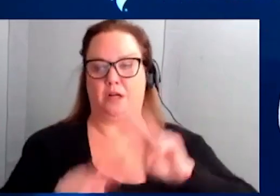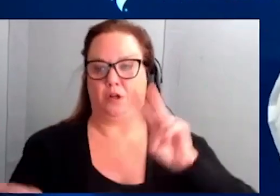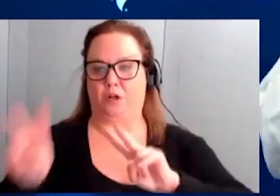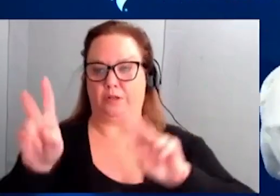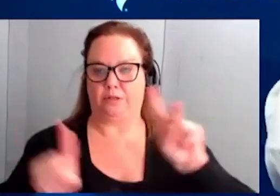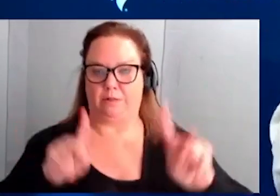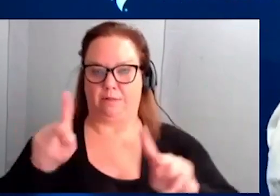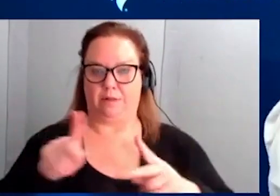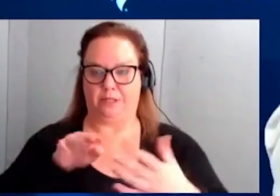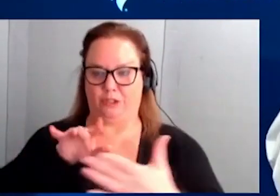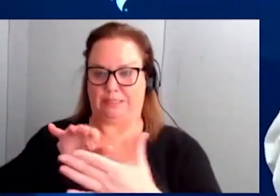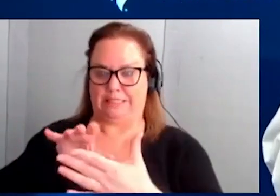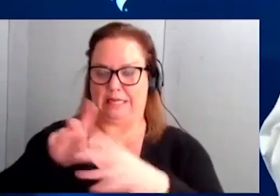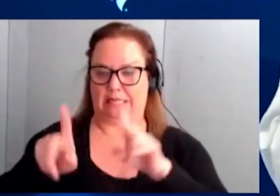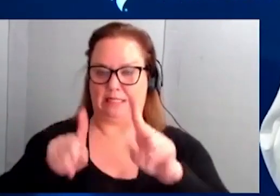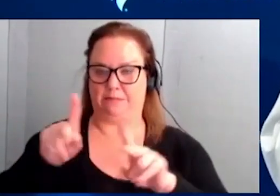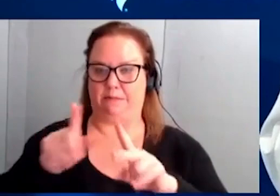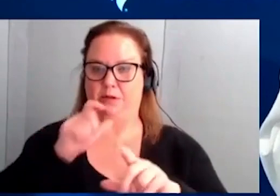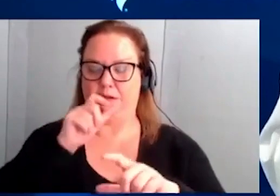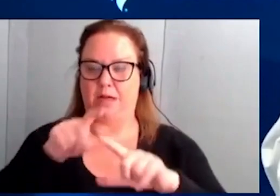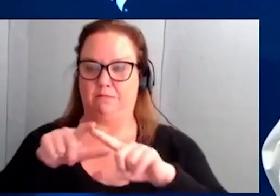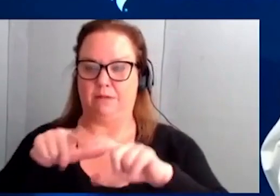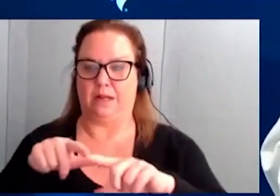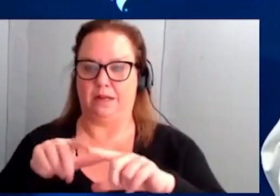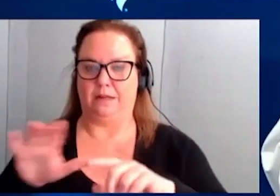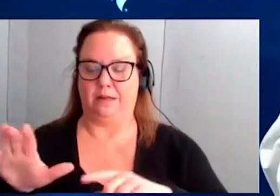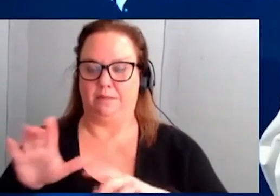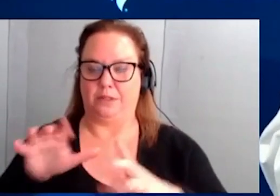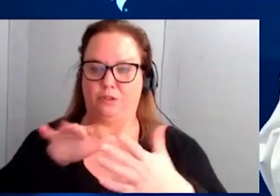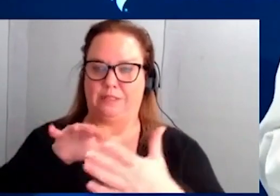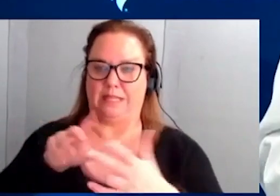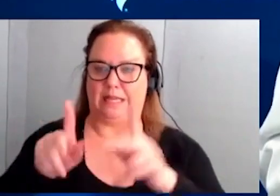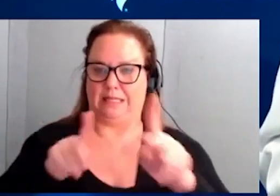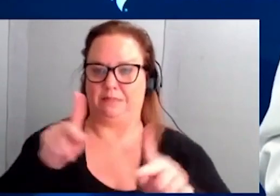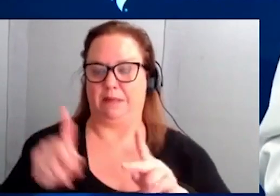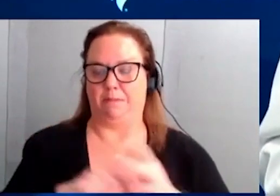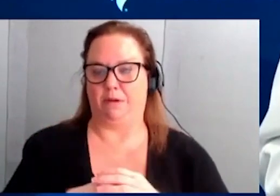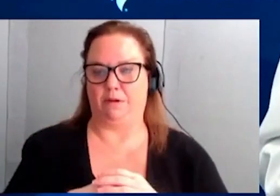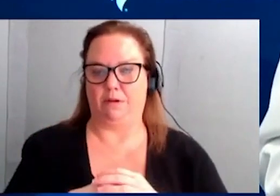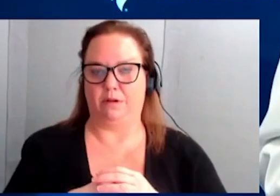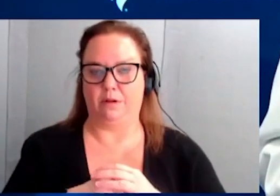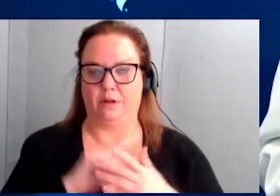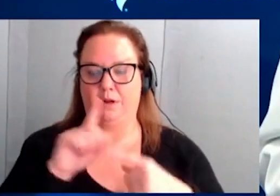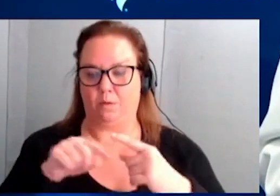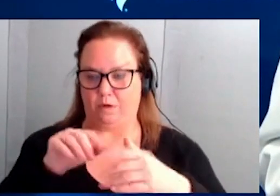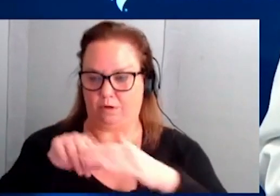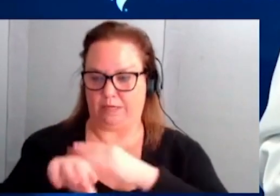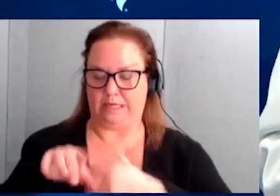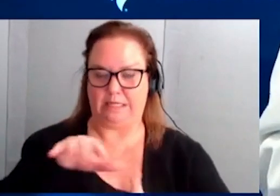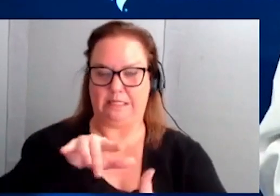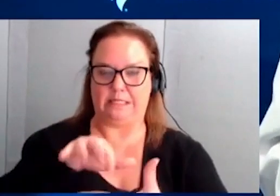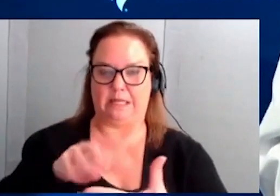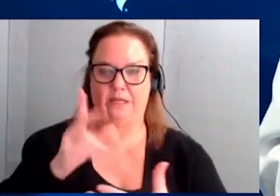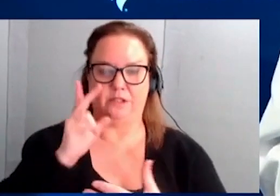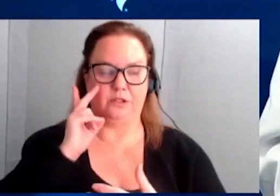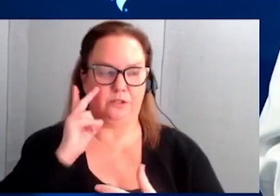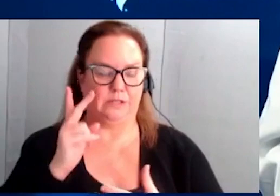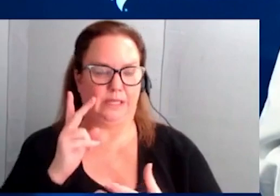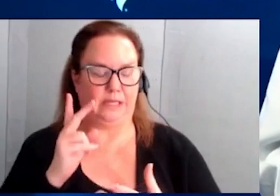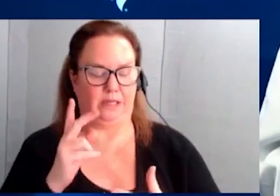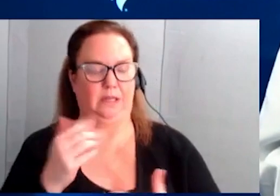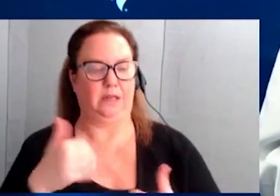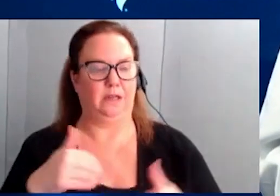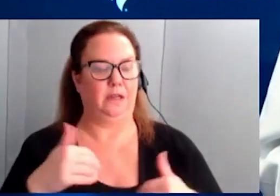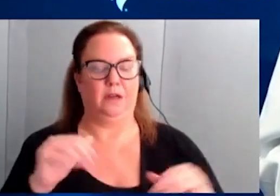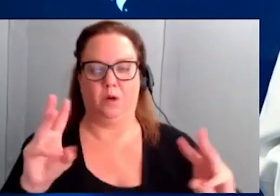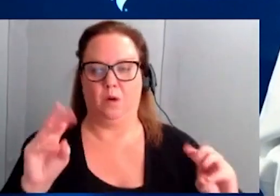study them. Instead of just relying on subjective, you actually go back and study these folks. And once you get into the studies, you look at it and you say, gosh, this